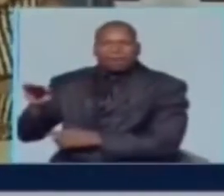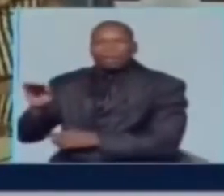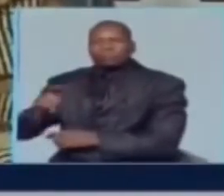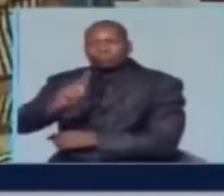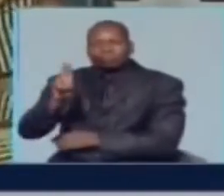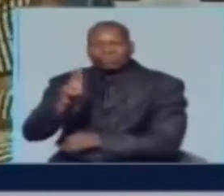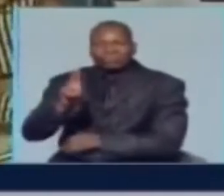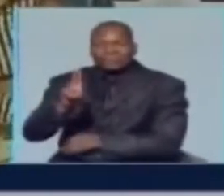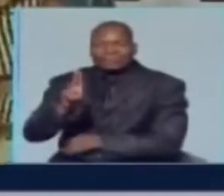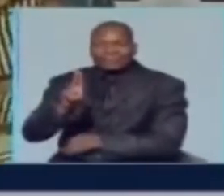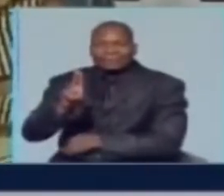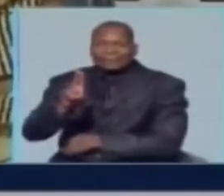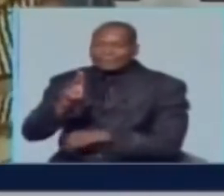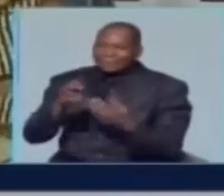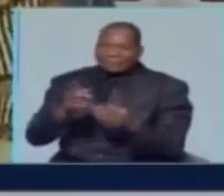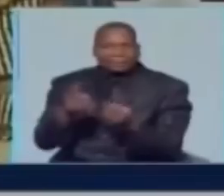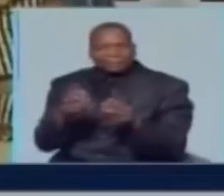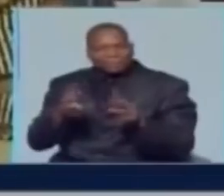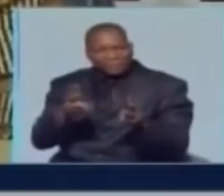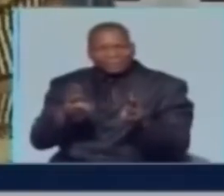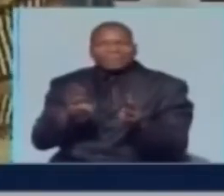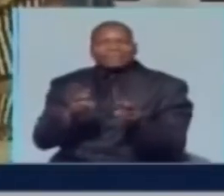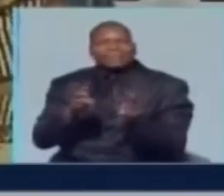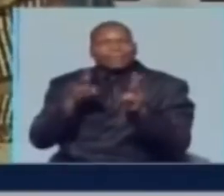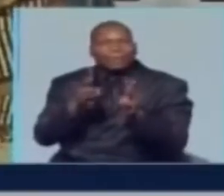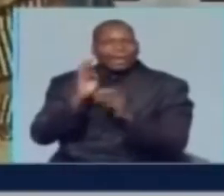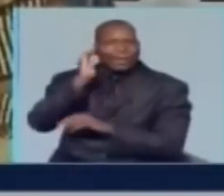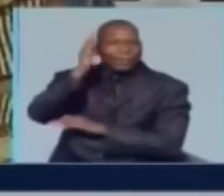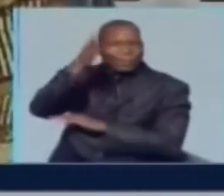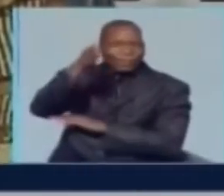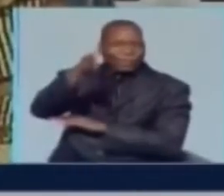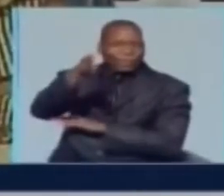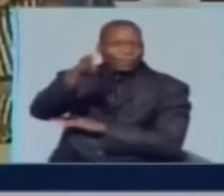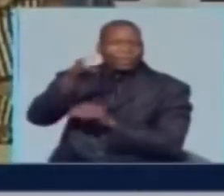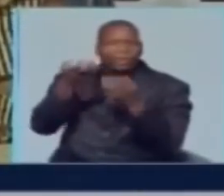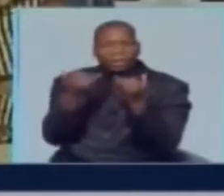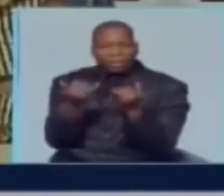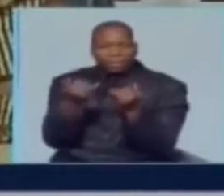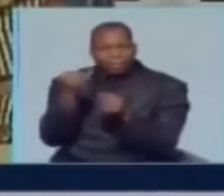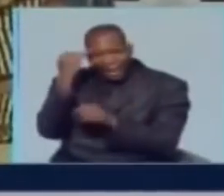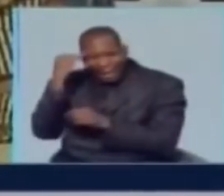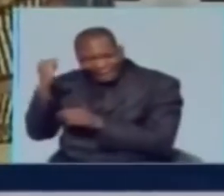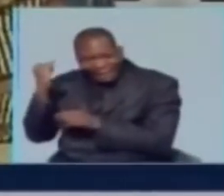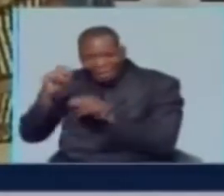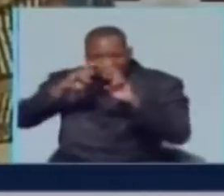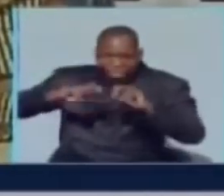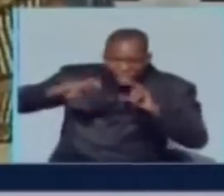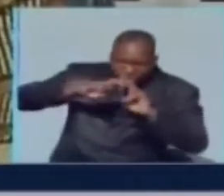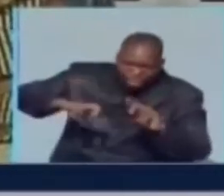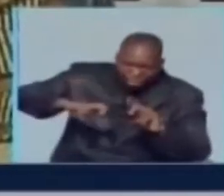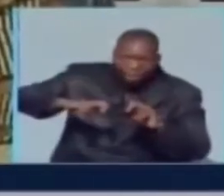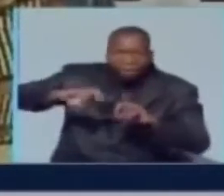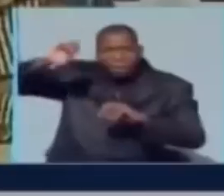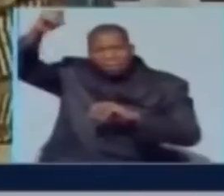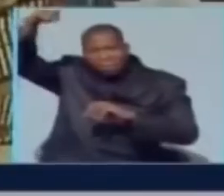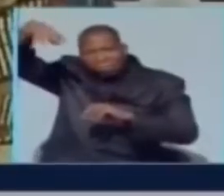So I think this is the way we'll be going forward, even though initially we are exploring the idea of solar farms, solar plants,